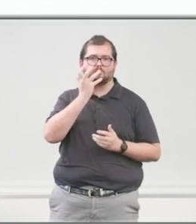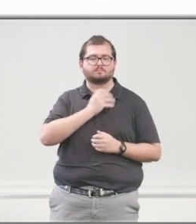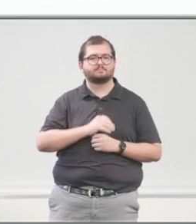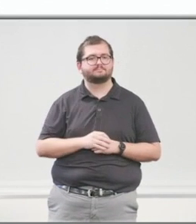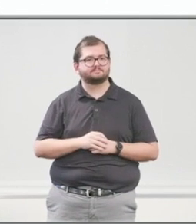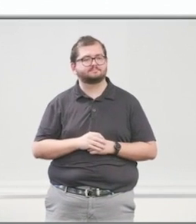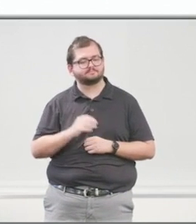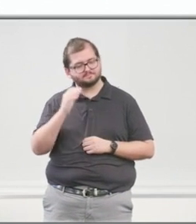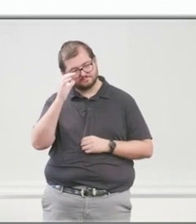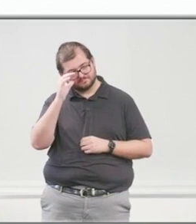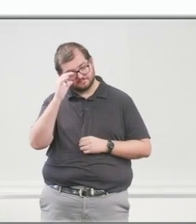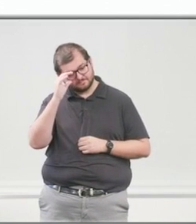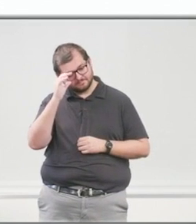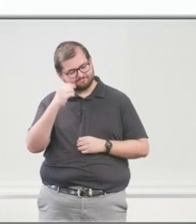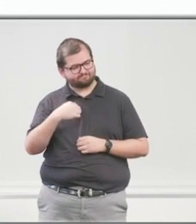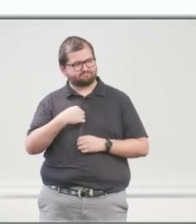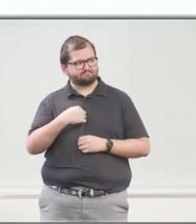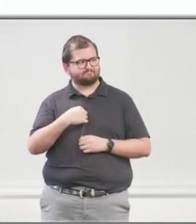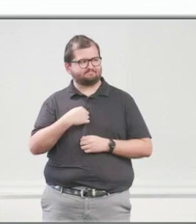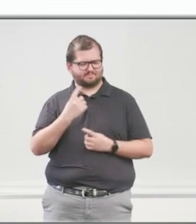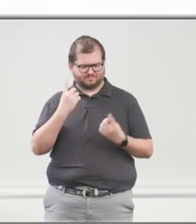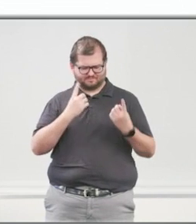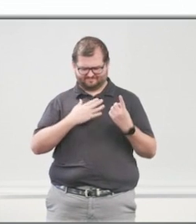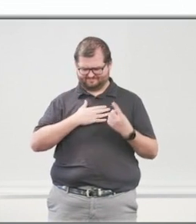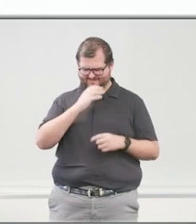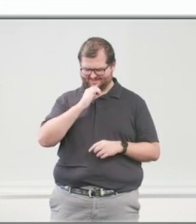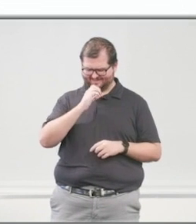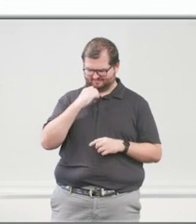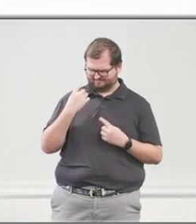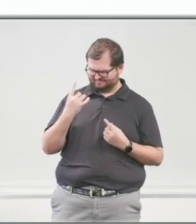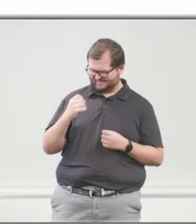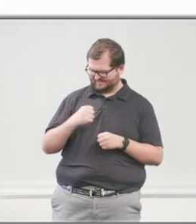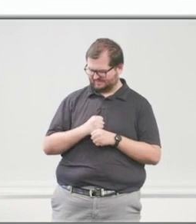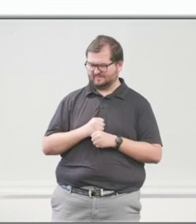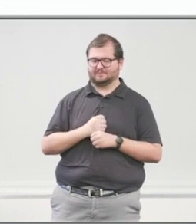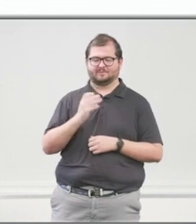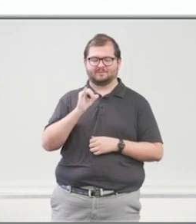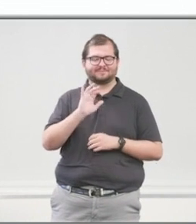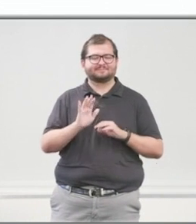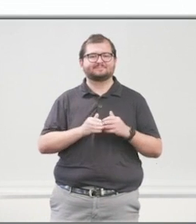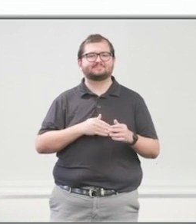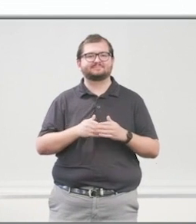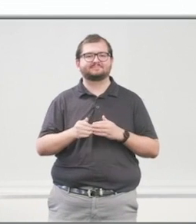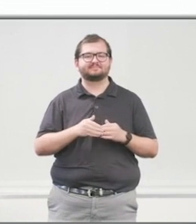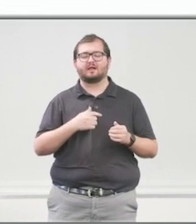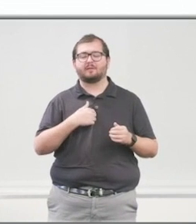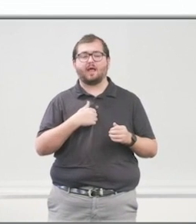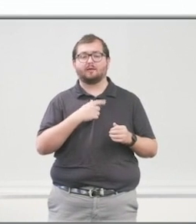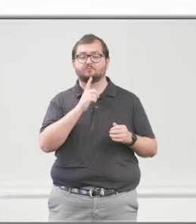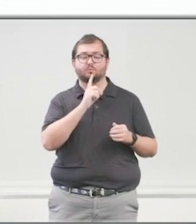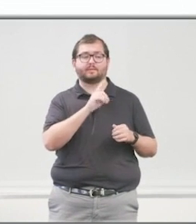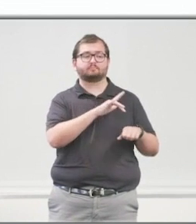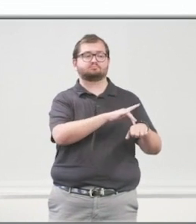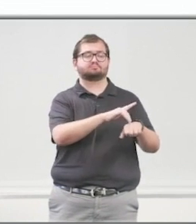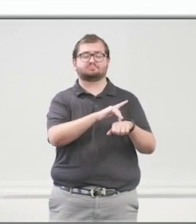I wonder my age too as I talk about that too. So anyways, and I've been in just about every role at MercyCare.